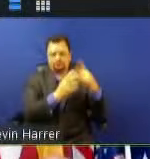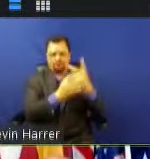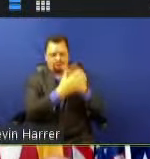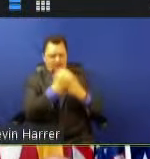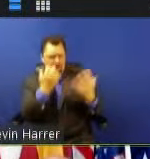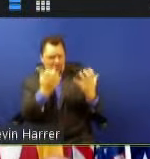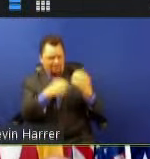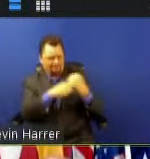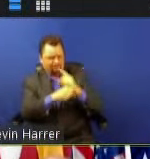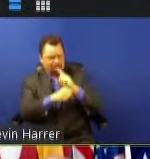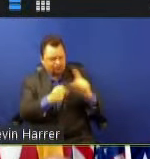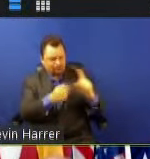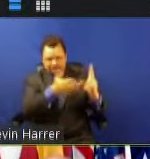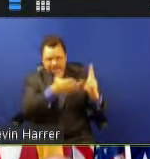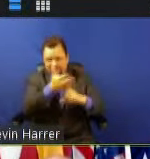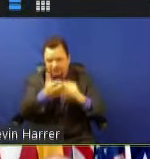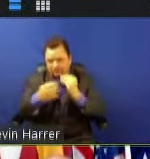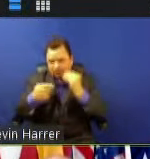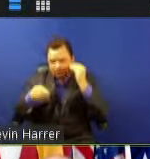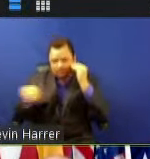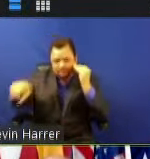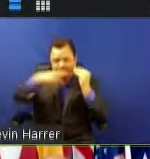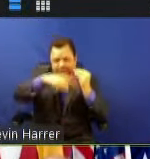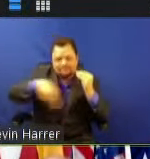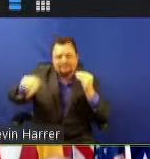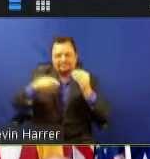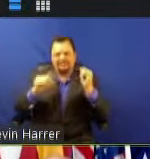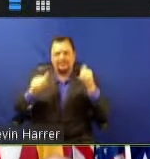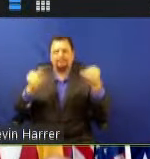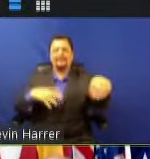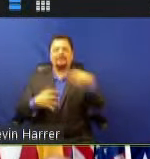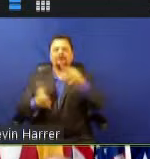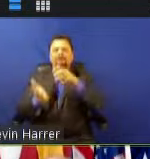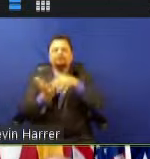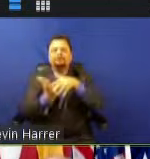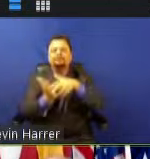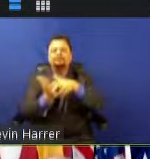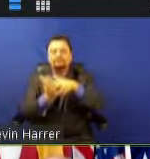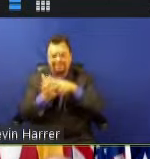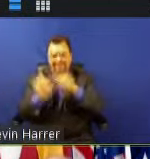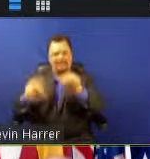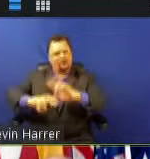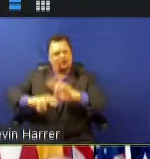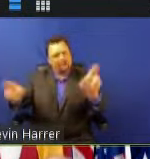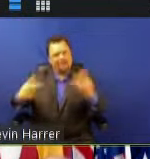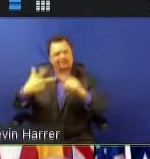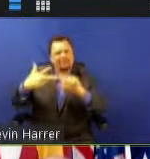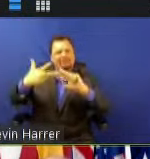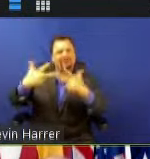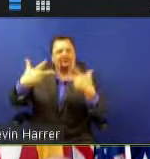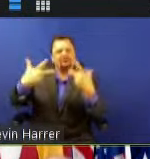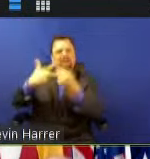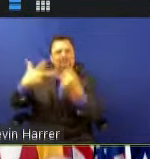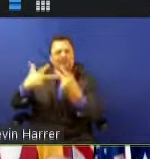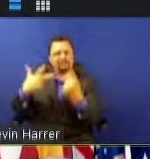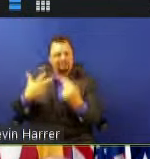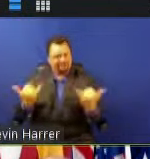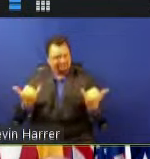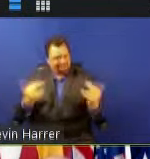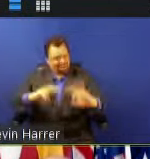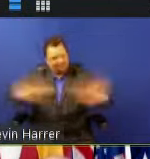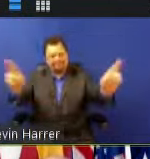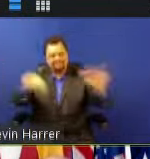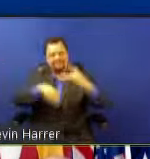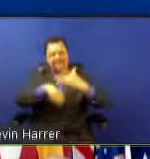can immediately receive that third vaccine. Already available today, and we'll get into that. We've had 2.4% of Coloradans already get their